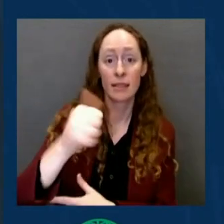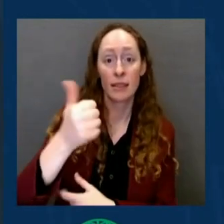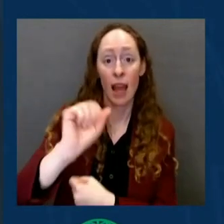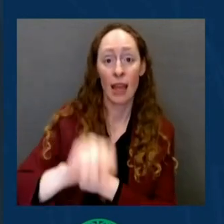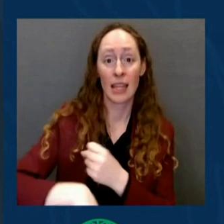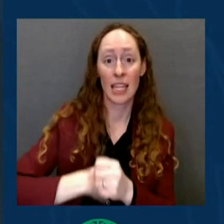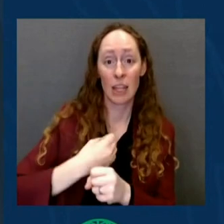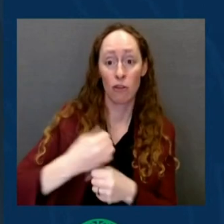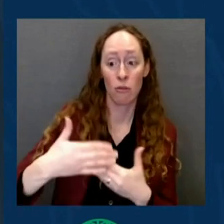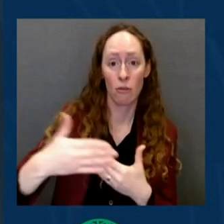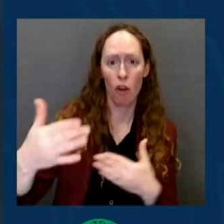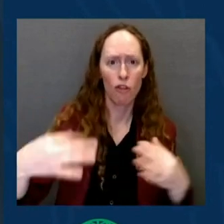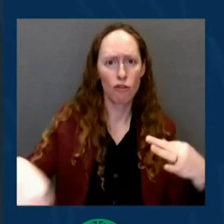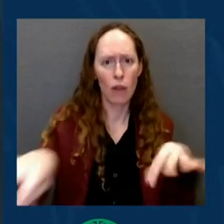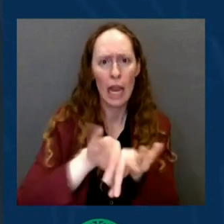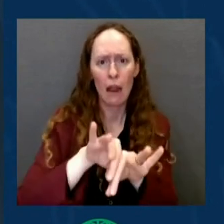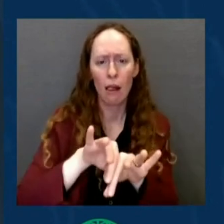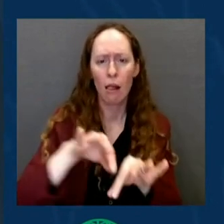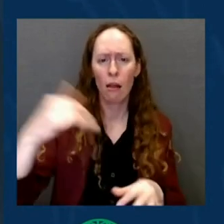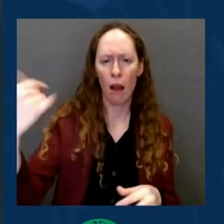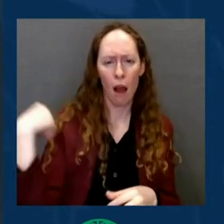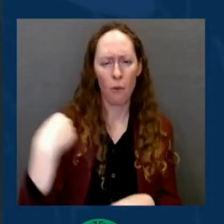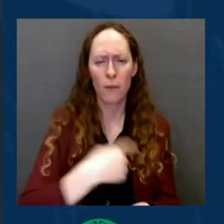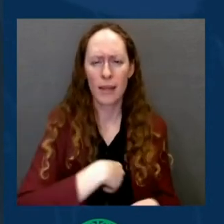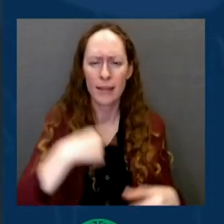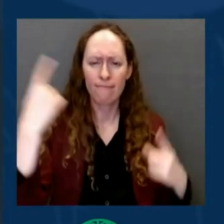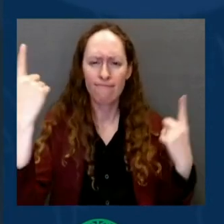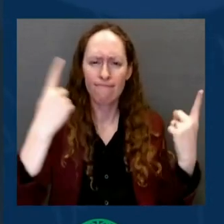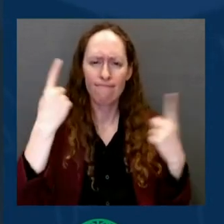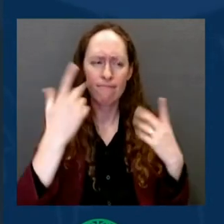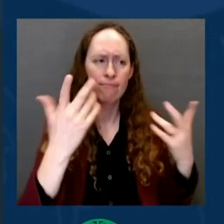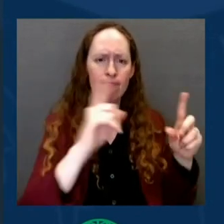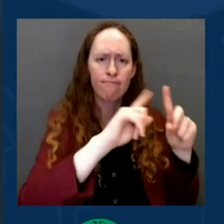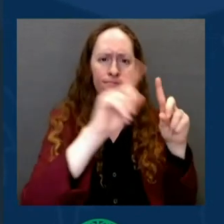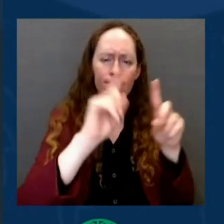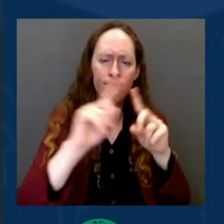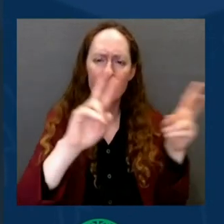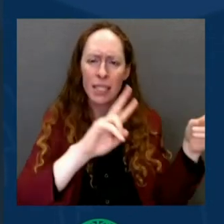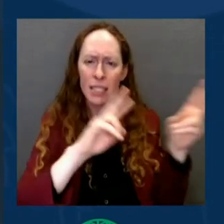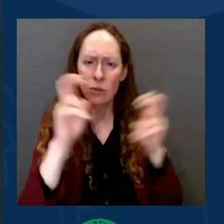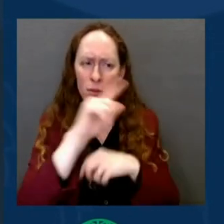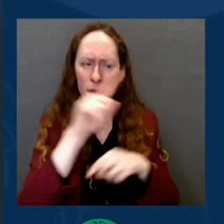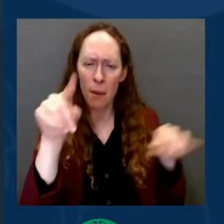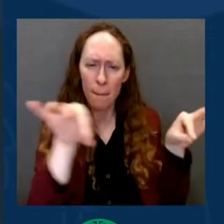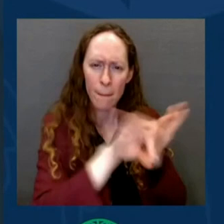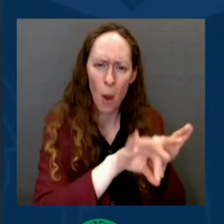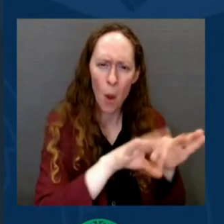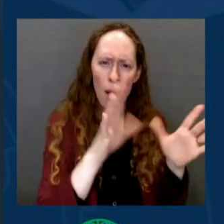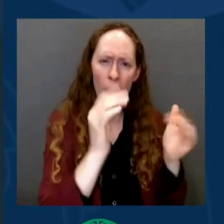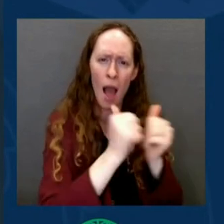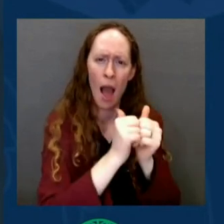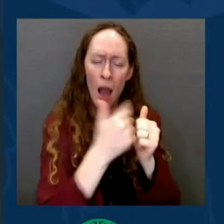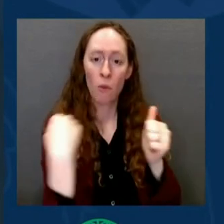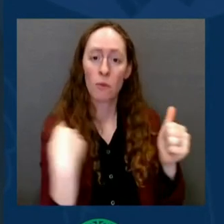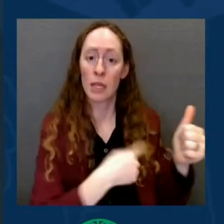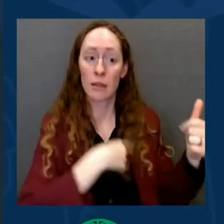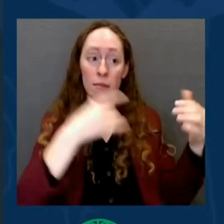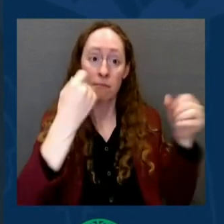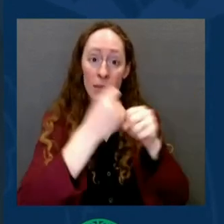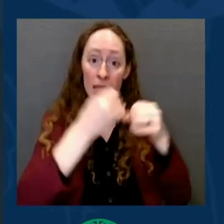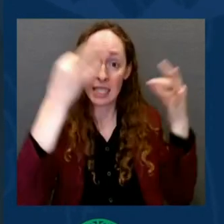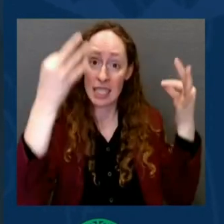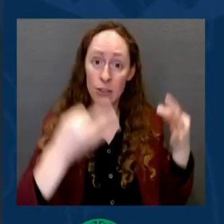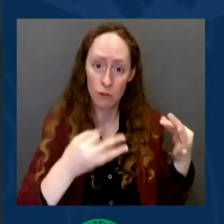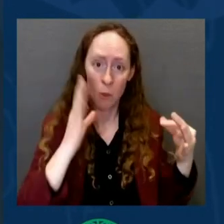will determine the direction the entire world takes in the decades to come. As I said yesterday, the United States